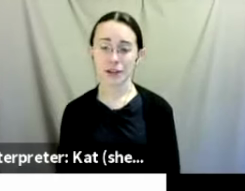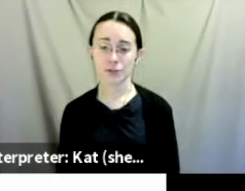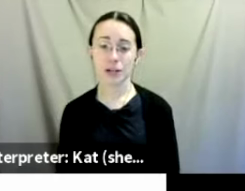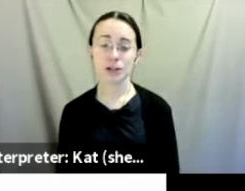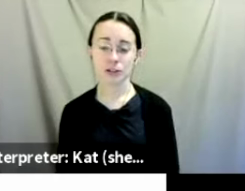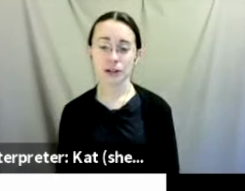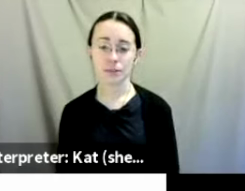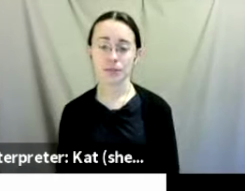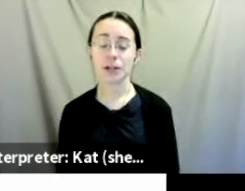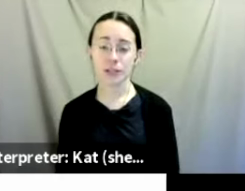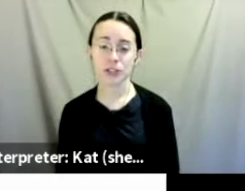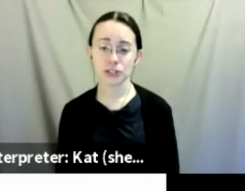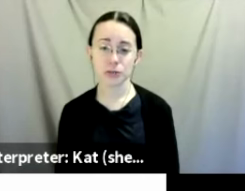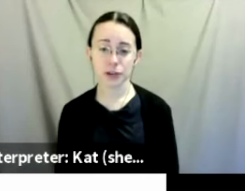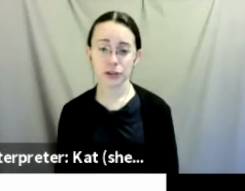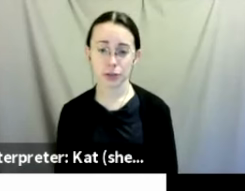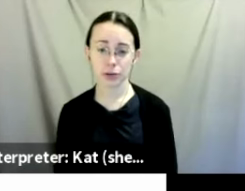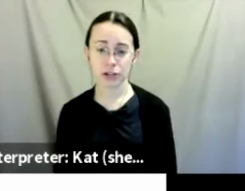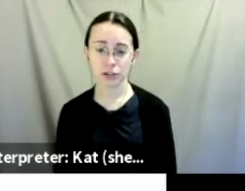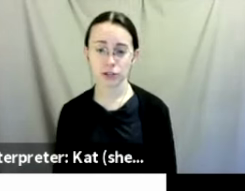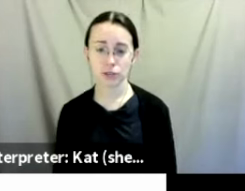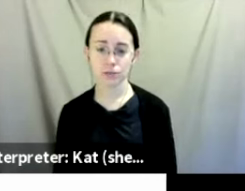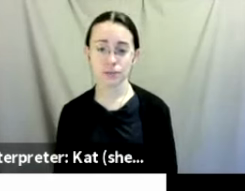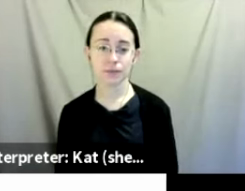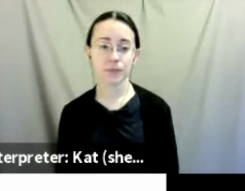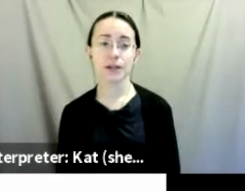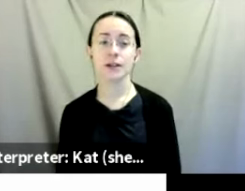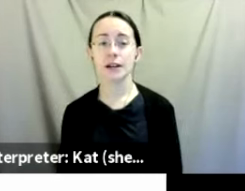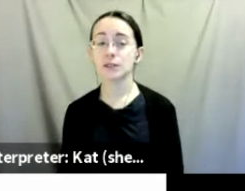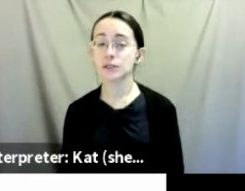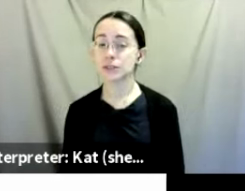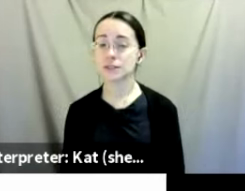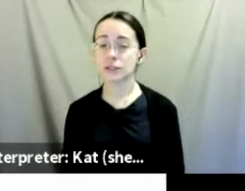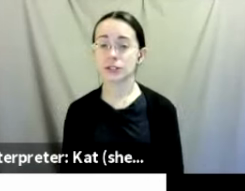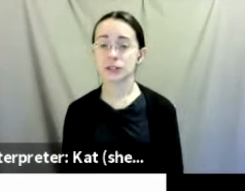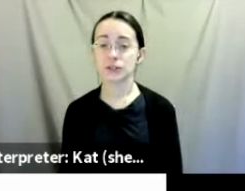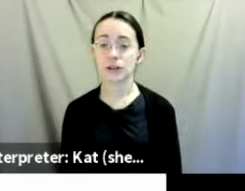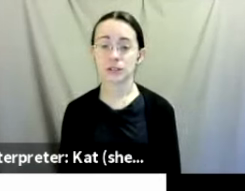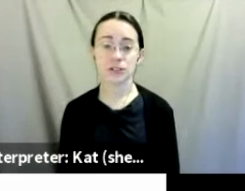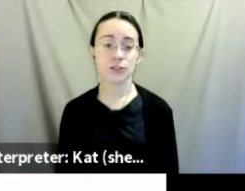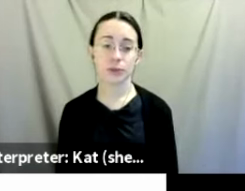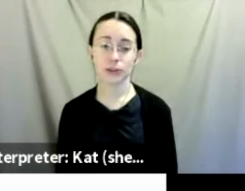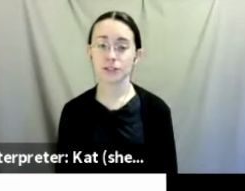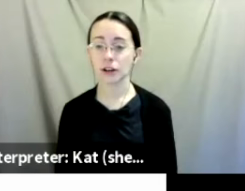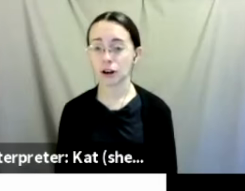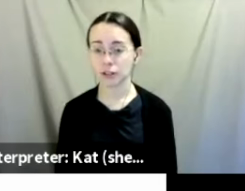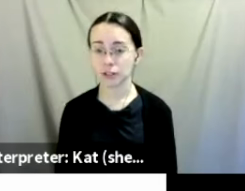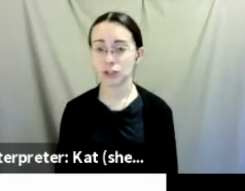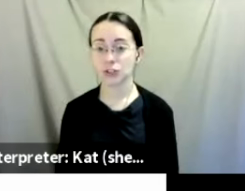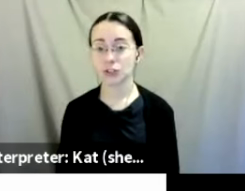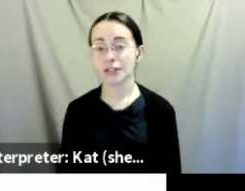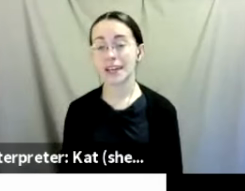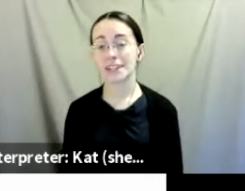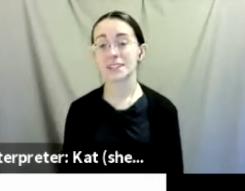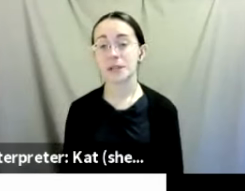them to have better relationships with healthcare providers. And also consideration of conversations with friends in